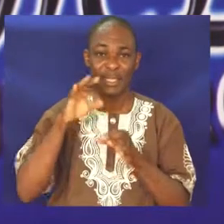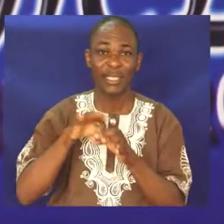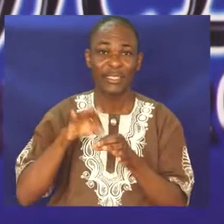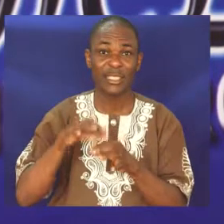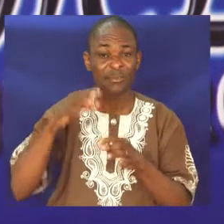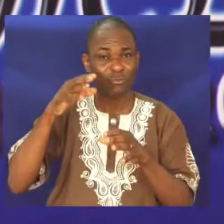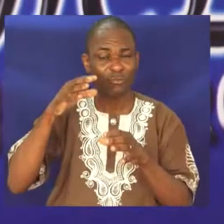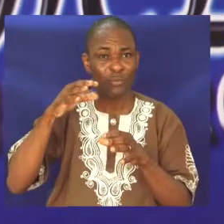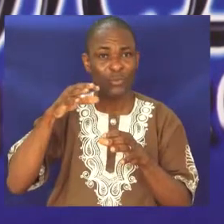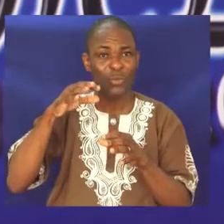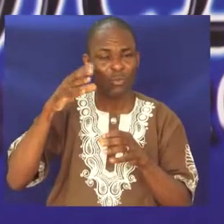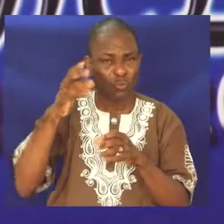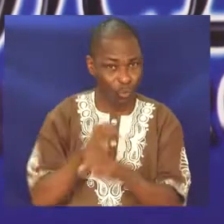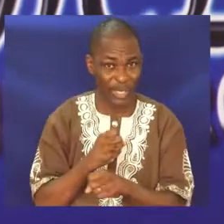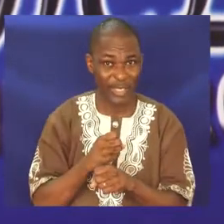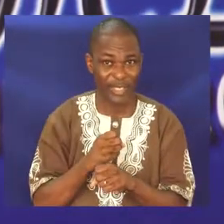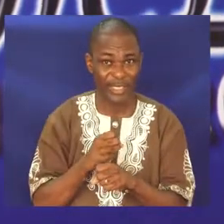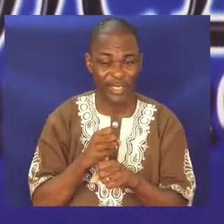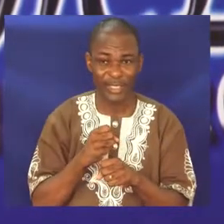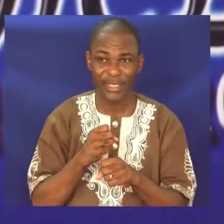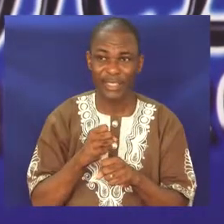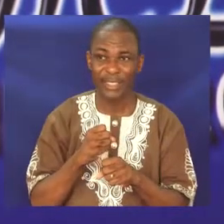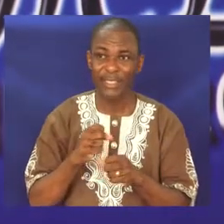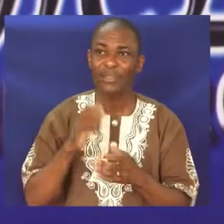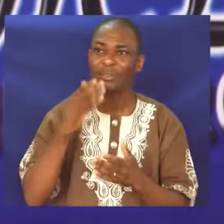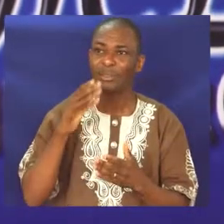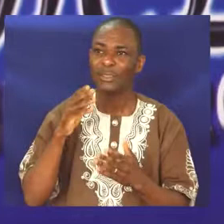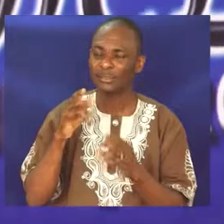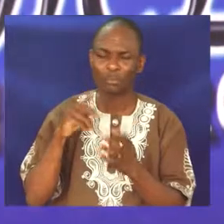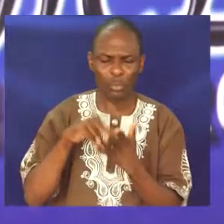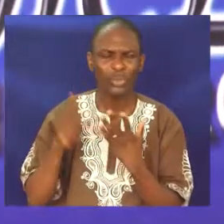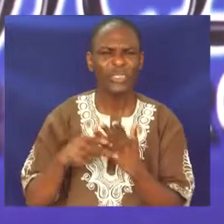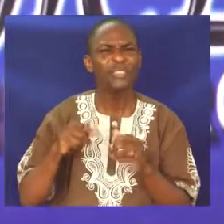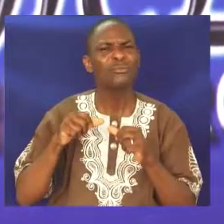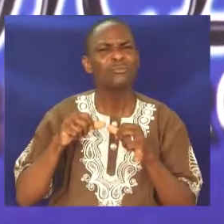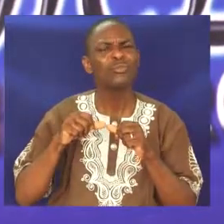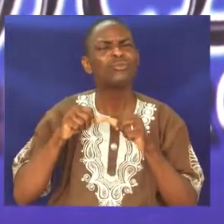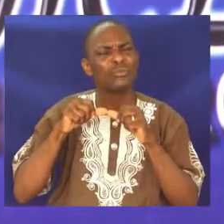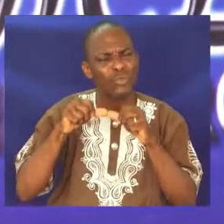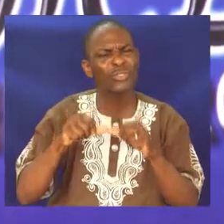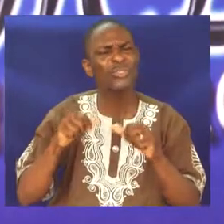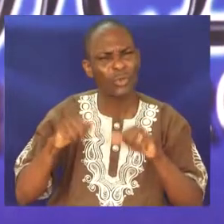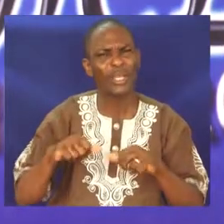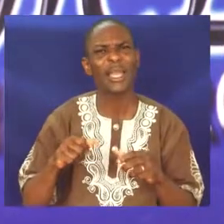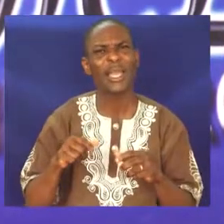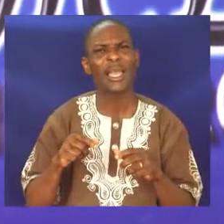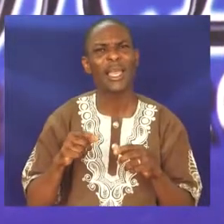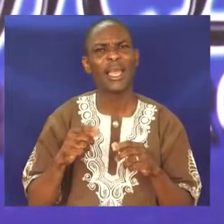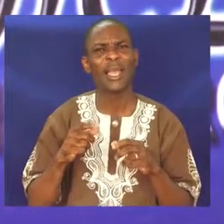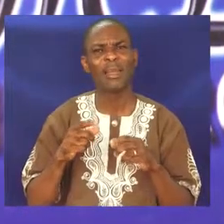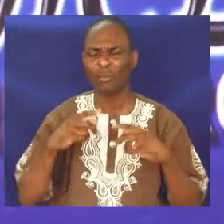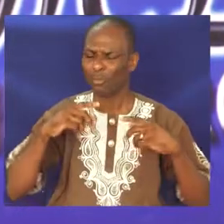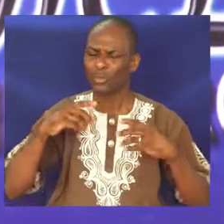omo ahyase ade ade ebeye ne ya papa na ye no kra nso nipa biara awoko eko na odi nkugu no etwa sa